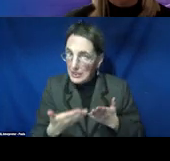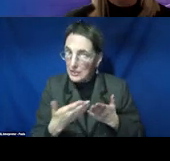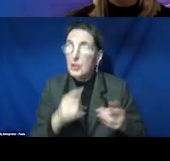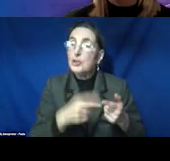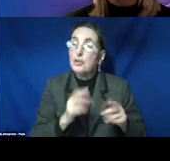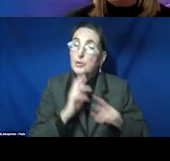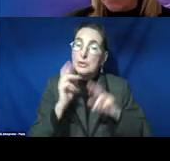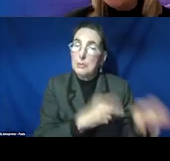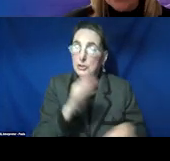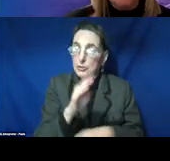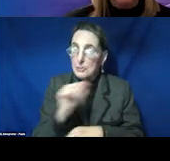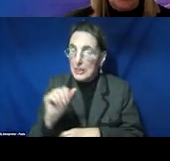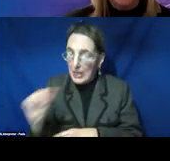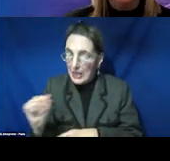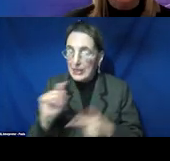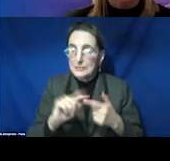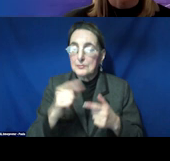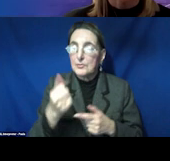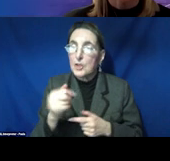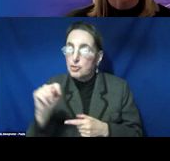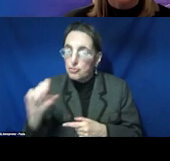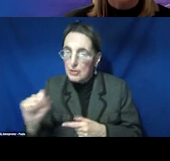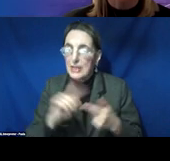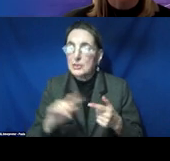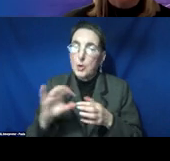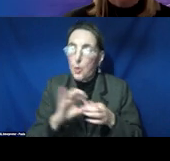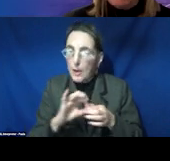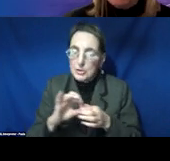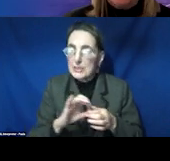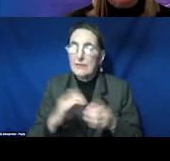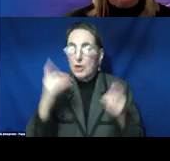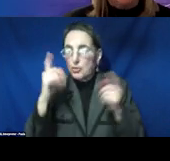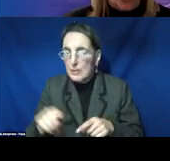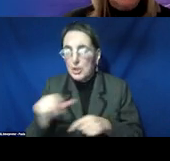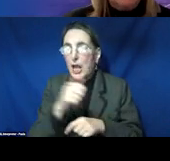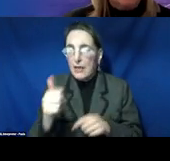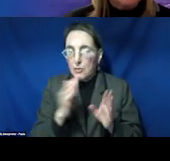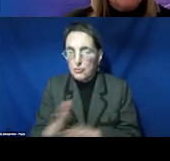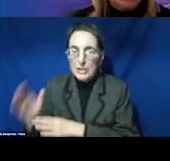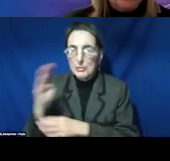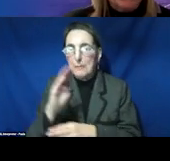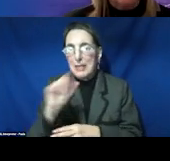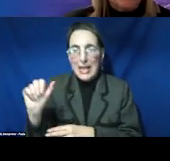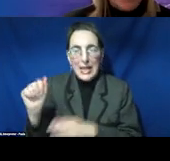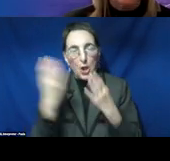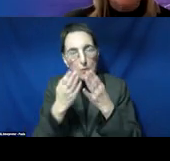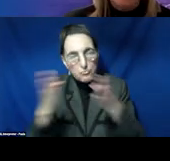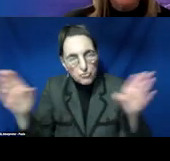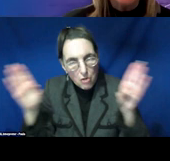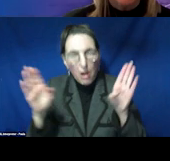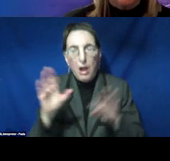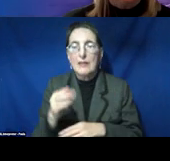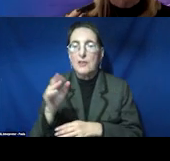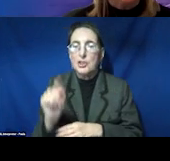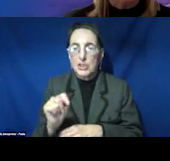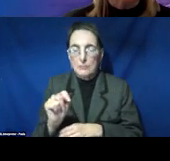cooperative agreements, contracts, or other arrangements. And BAAs are broad in their subject matter and